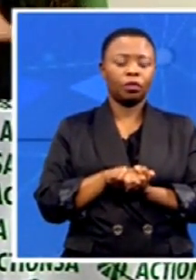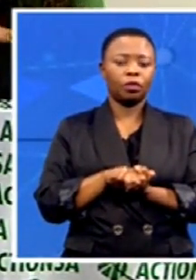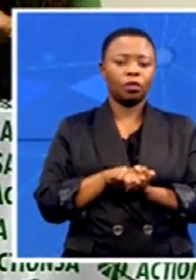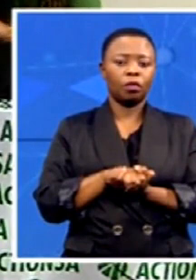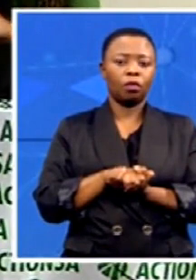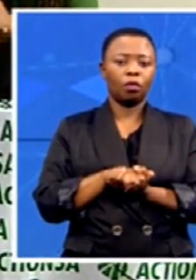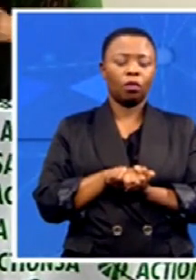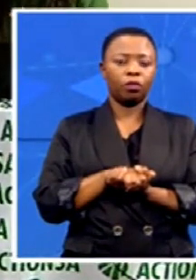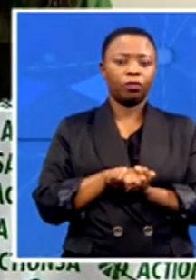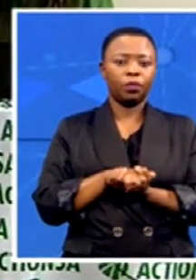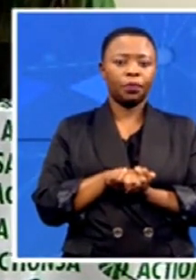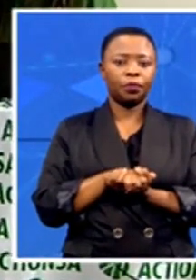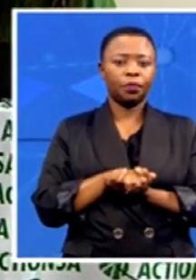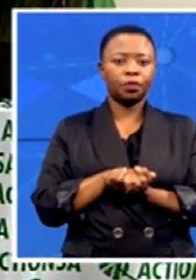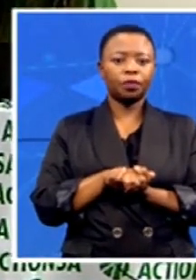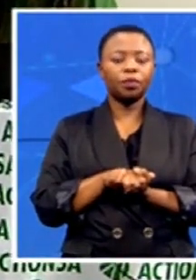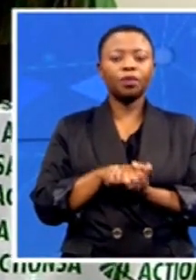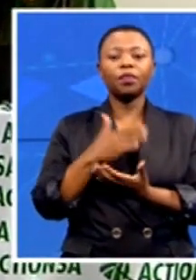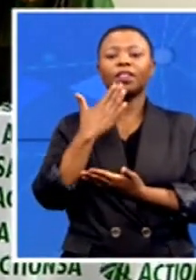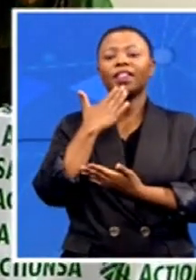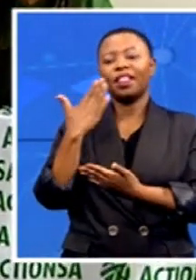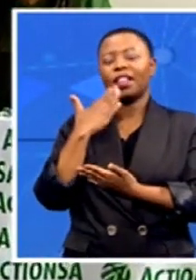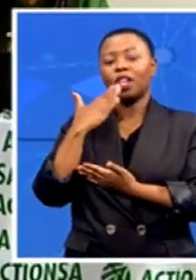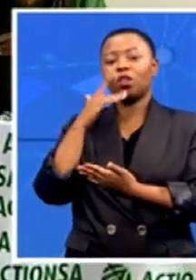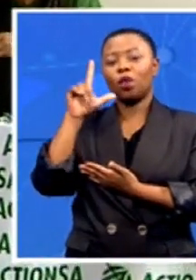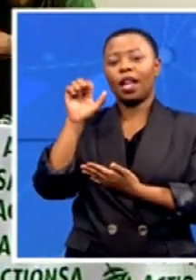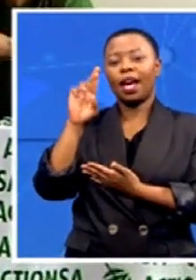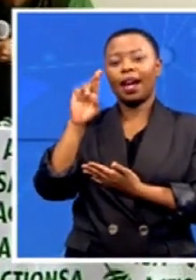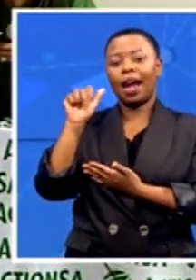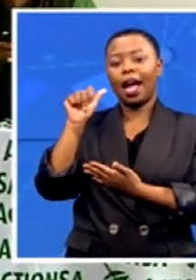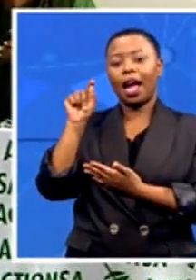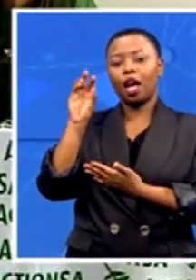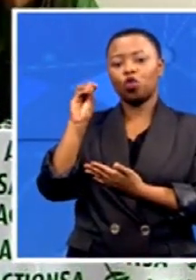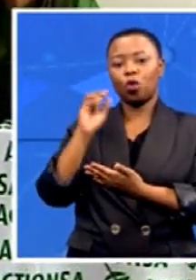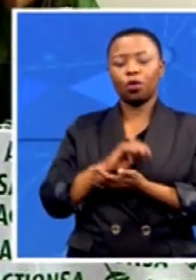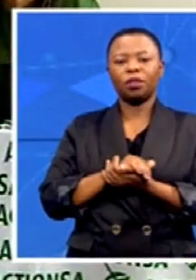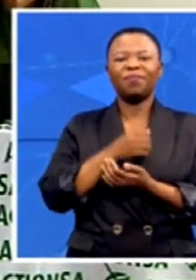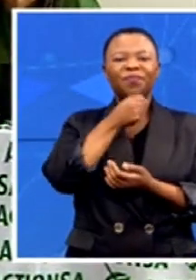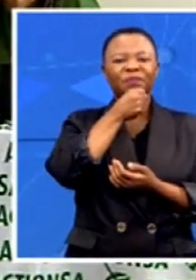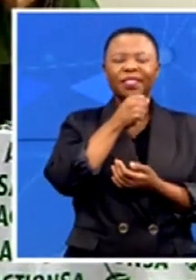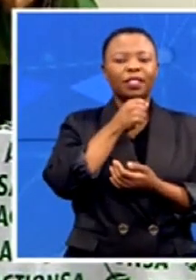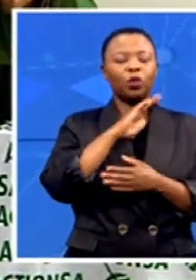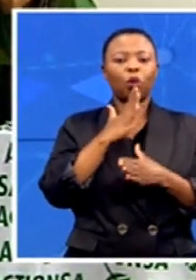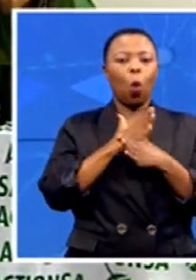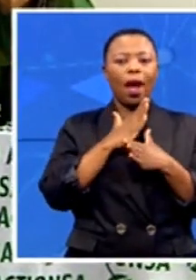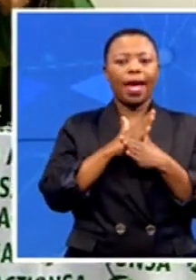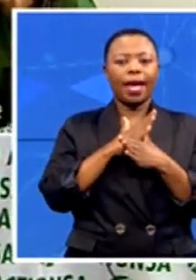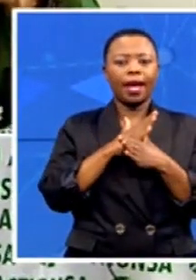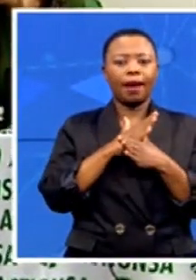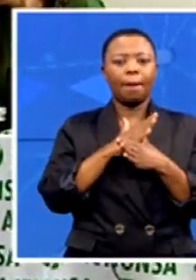Thank you, Lerato. And it's not working. What do I need to do? What do I press? Yeah.